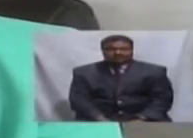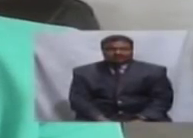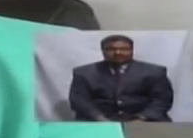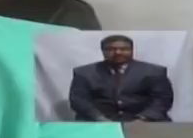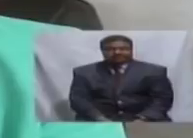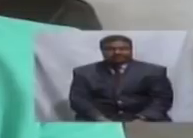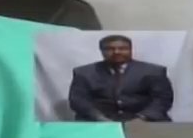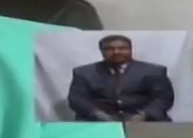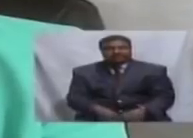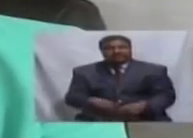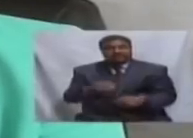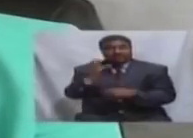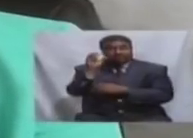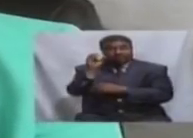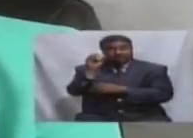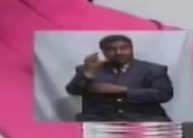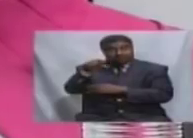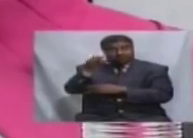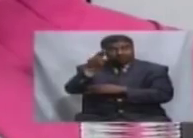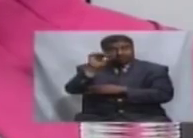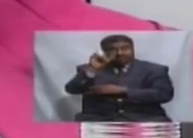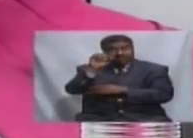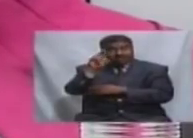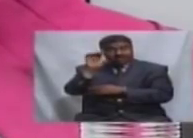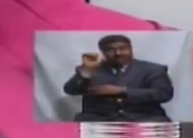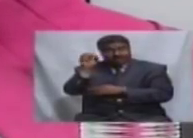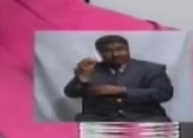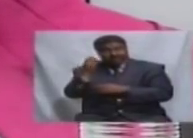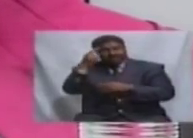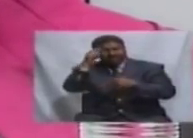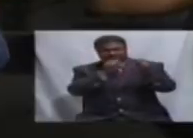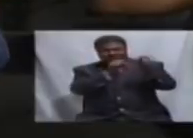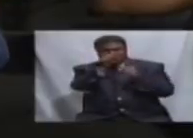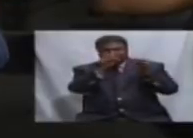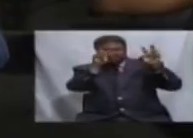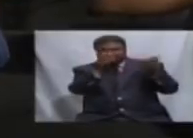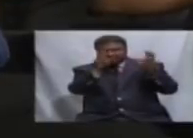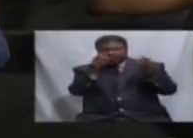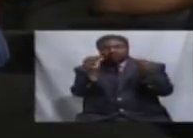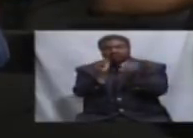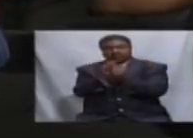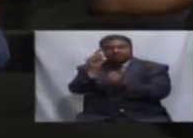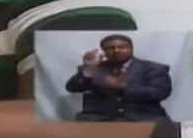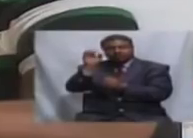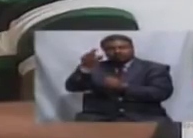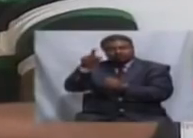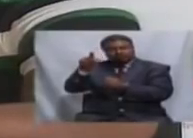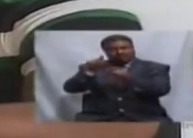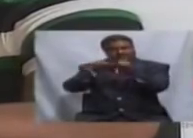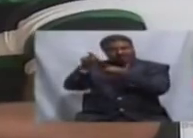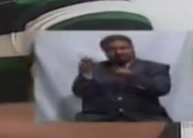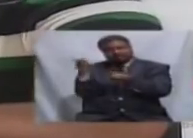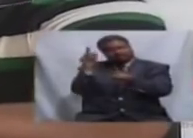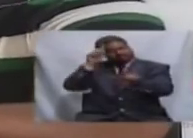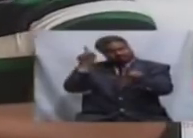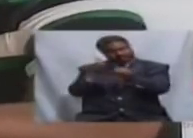And top star in Oriental Quarries Boxing Promotions sign a memorandum of understanding to televise live boxing bouts